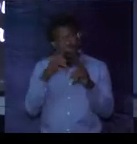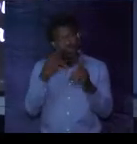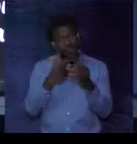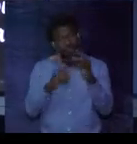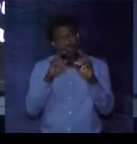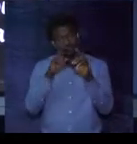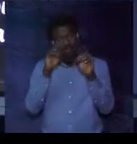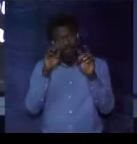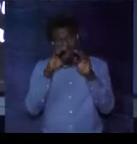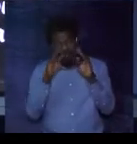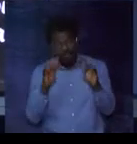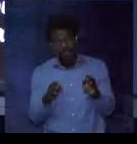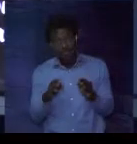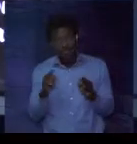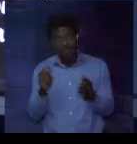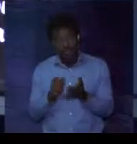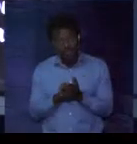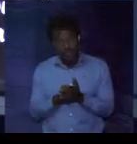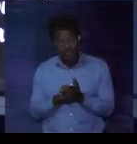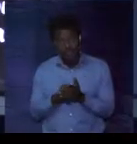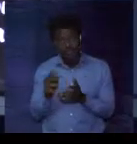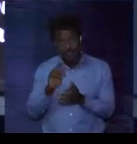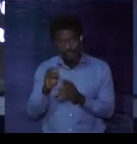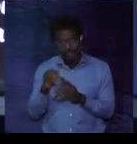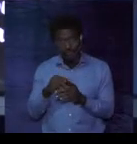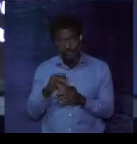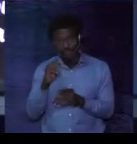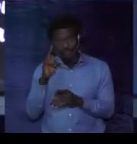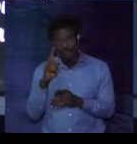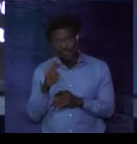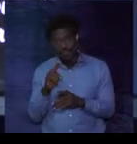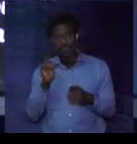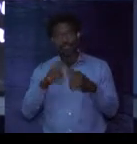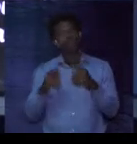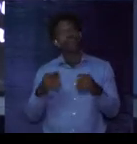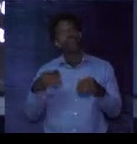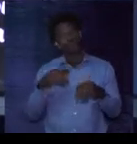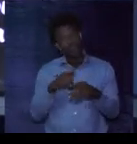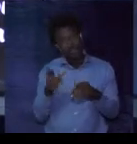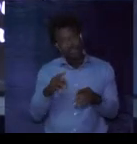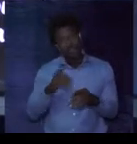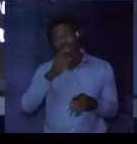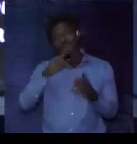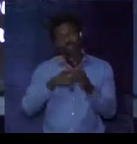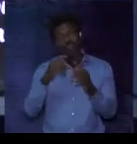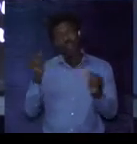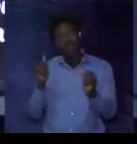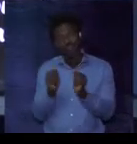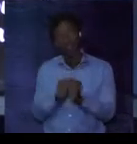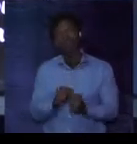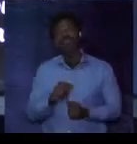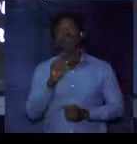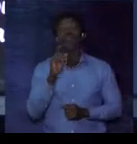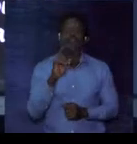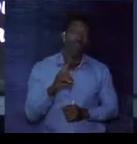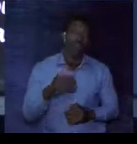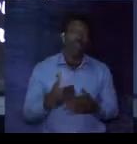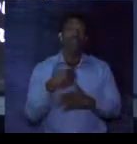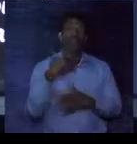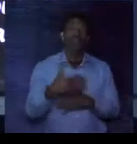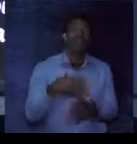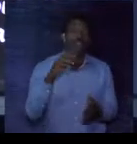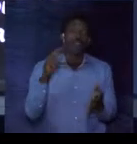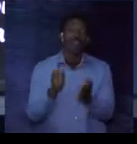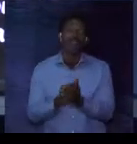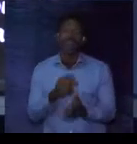Is it 1,000 or million or ones? Of course, to the right, I must begin with ones, and